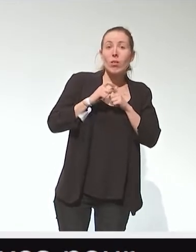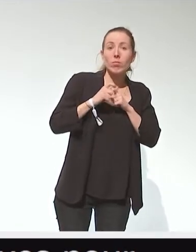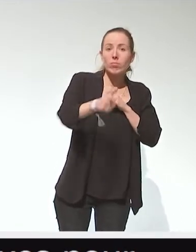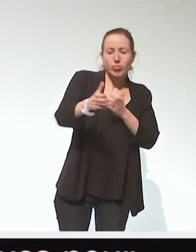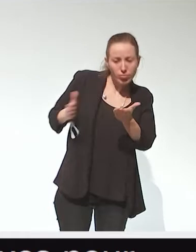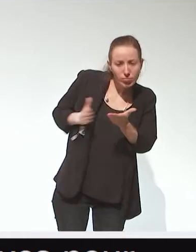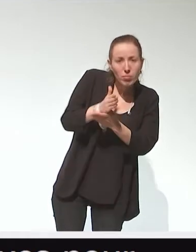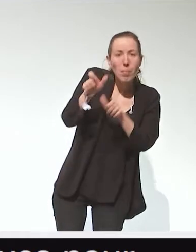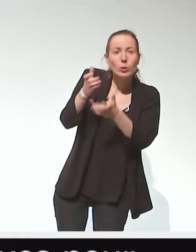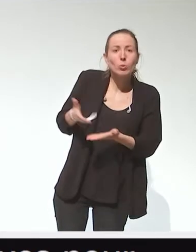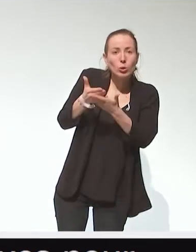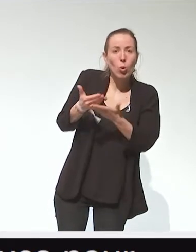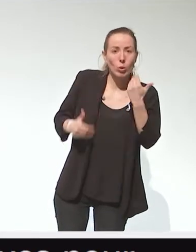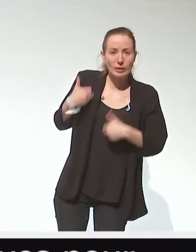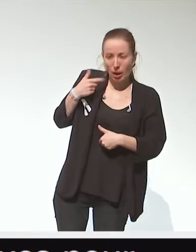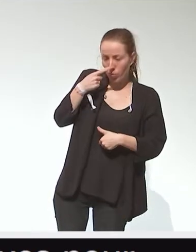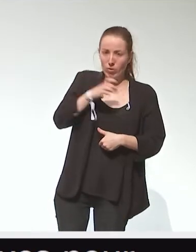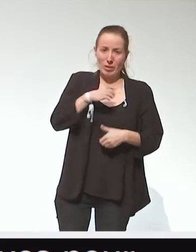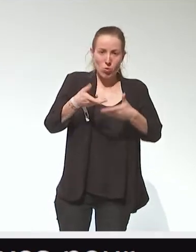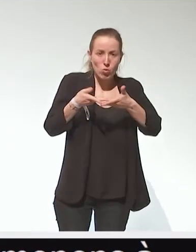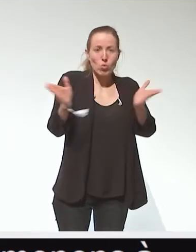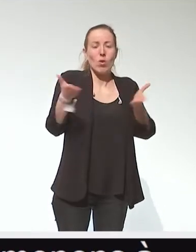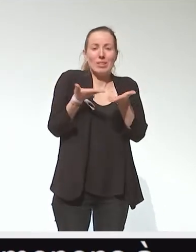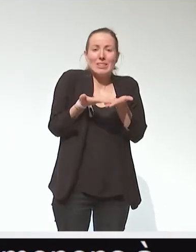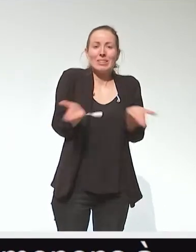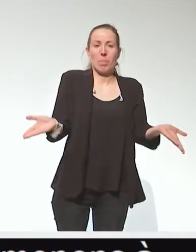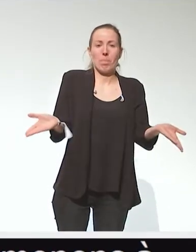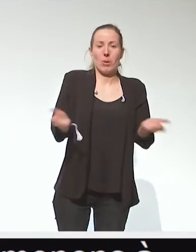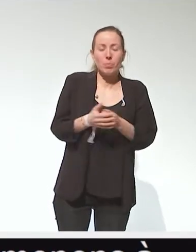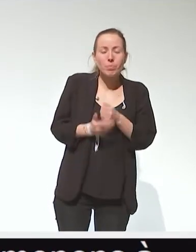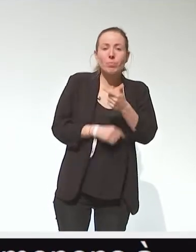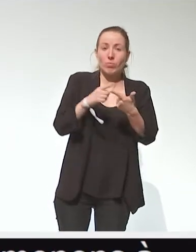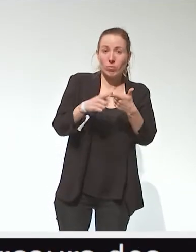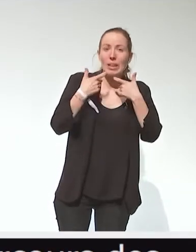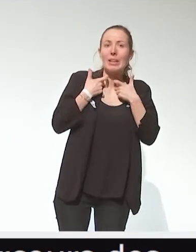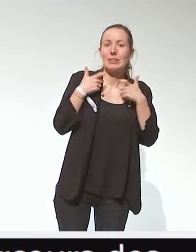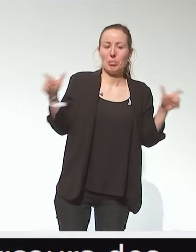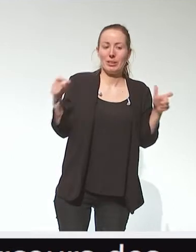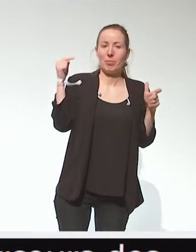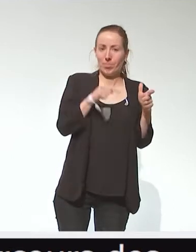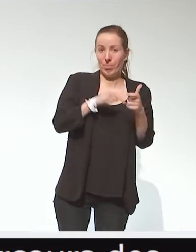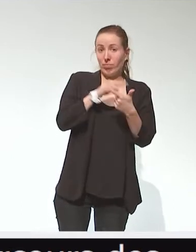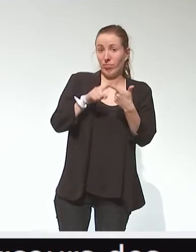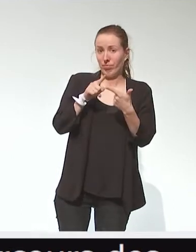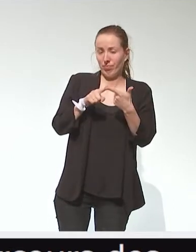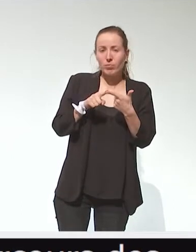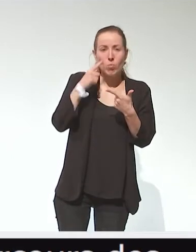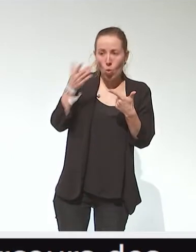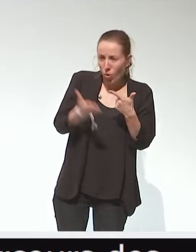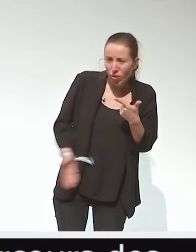Pôle emploi. First of all, the simplification of the journey for people with disabilities, and secondly,